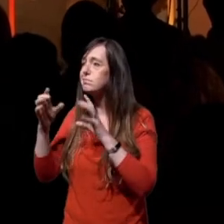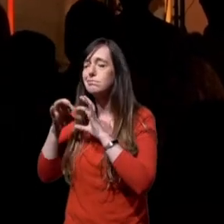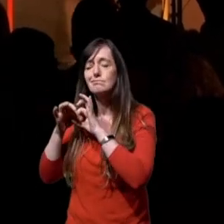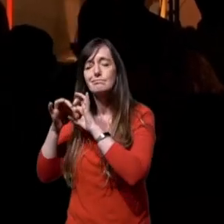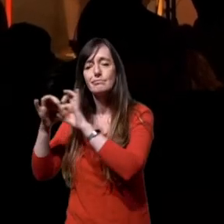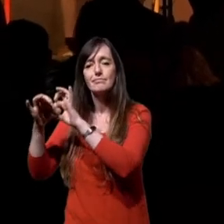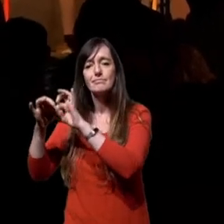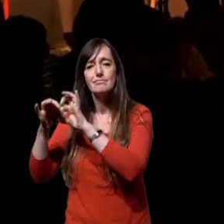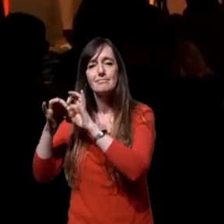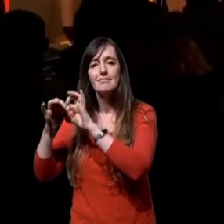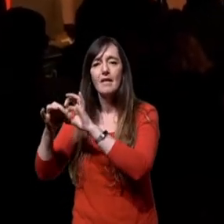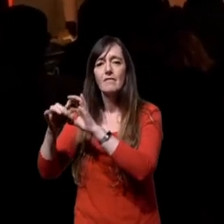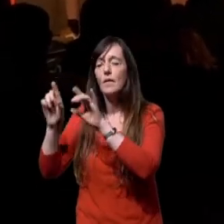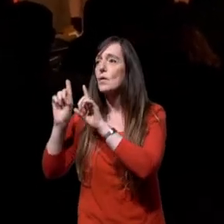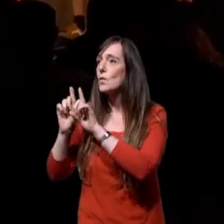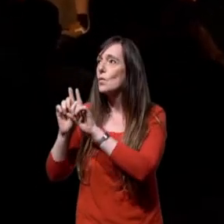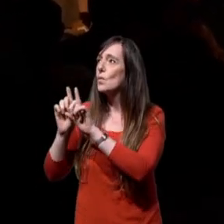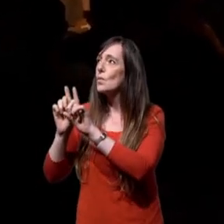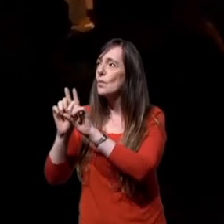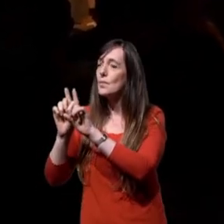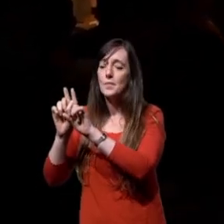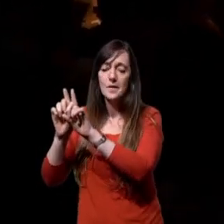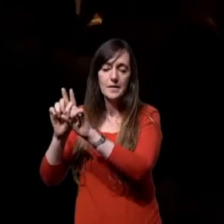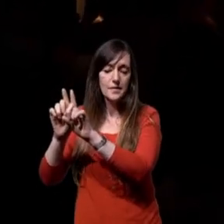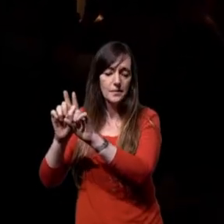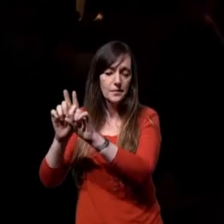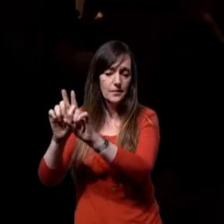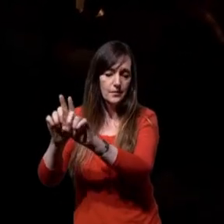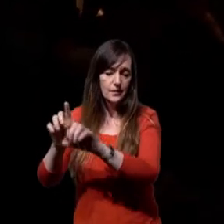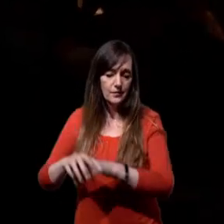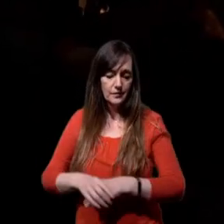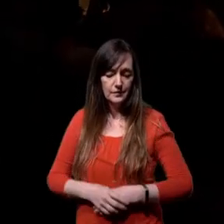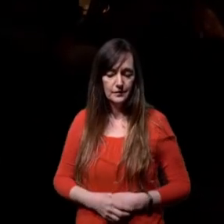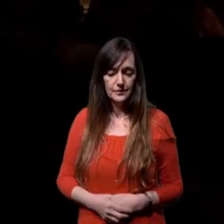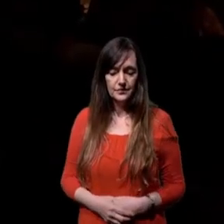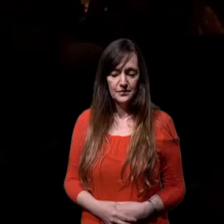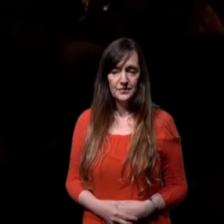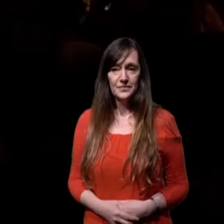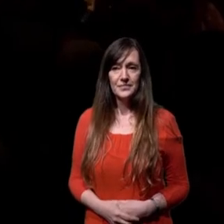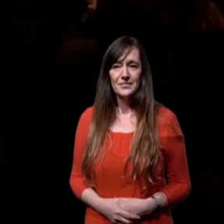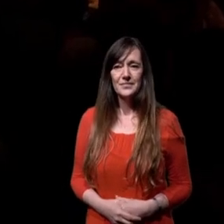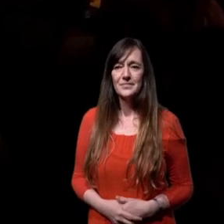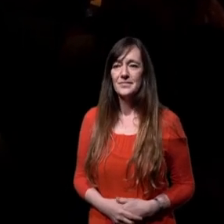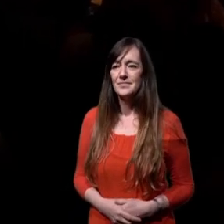go, Lord, you never let go of me.